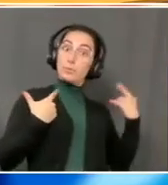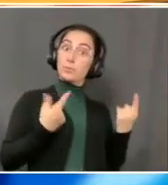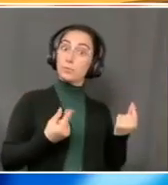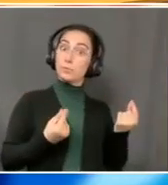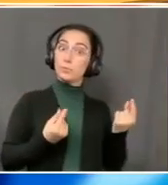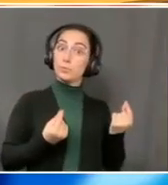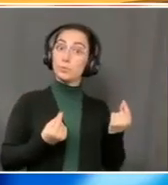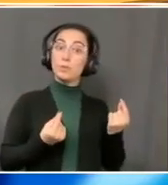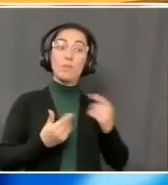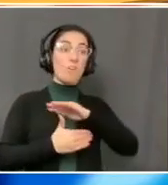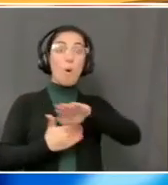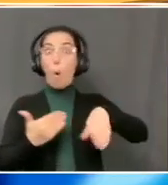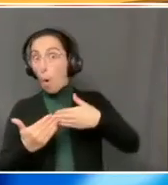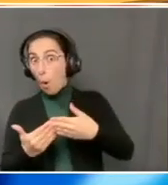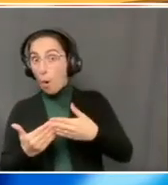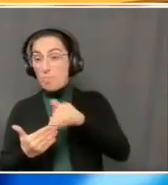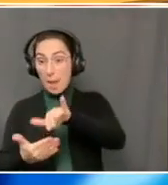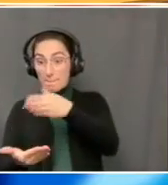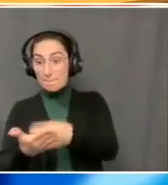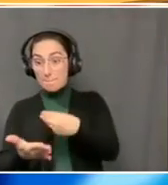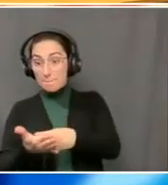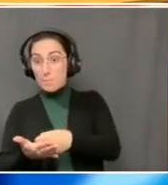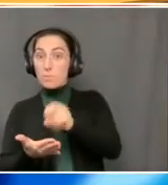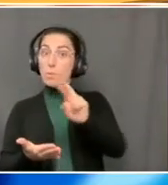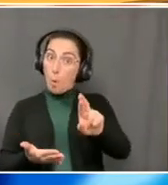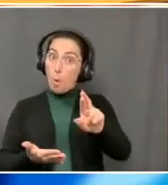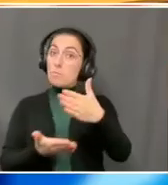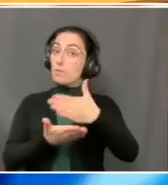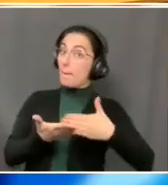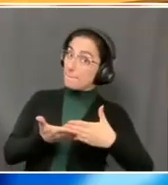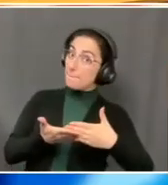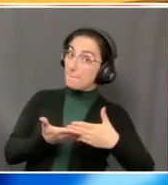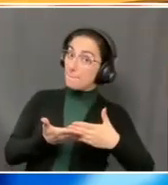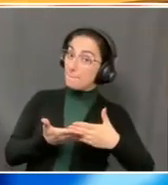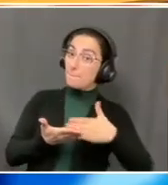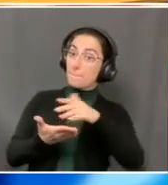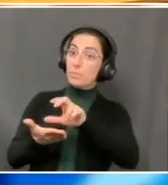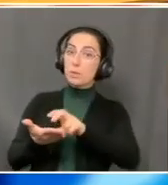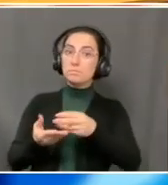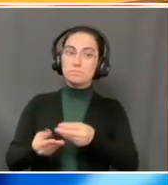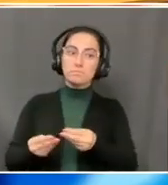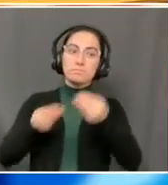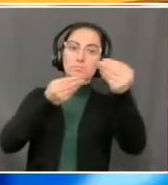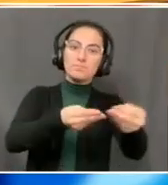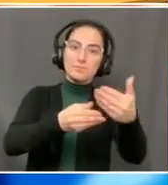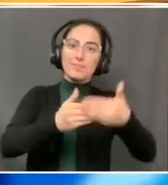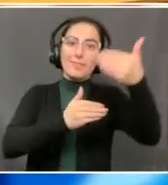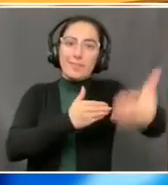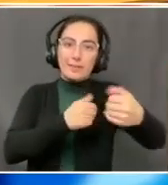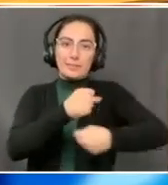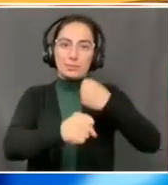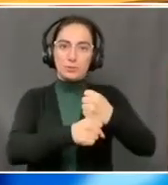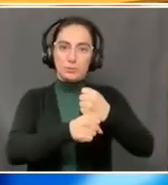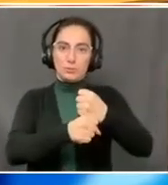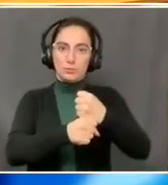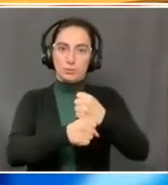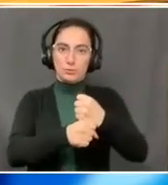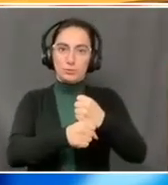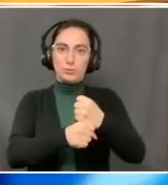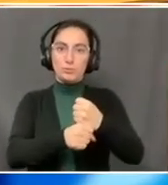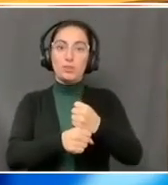or some of those funds within CENI or the general fund school program would carry over. That changed going into next school